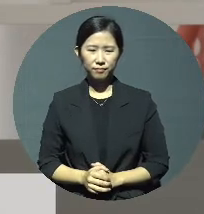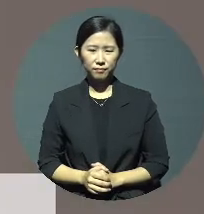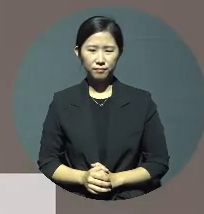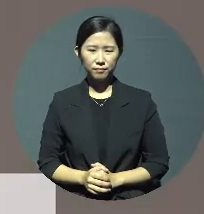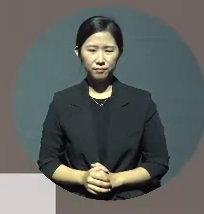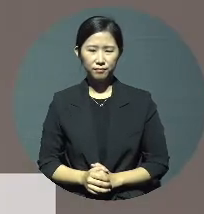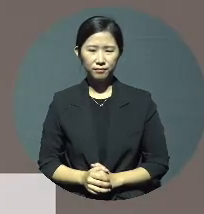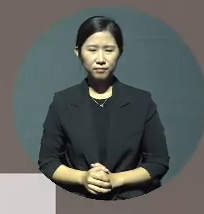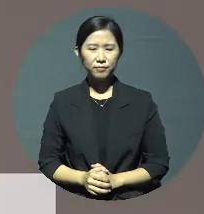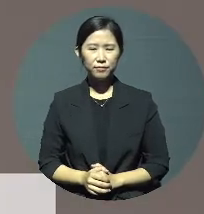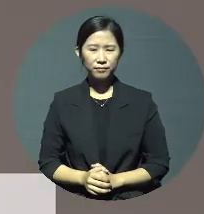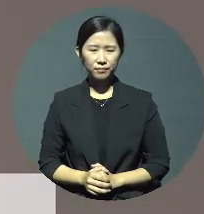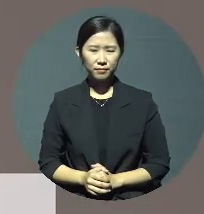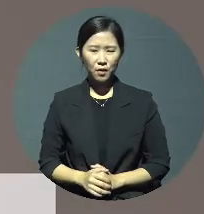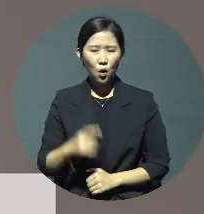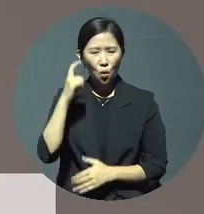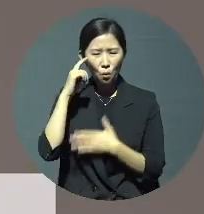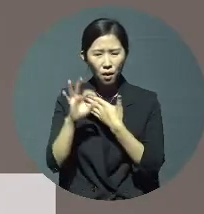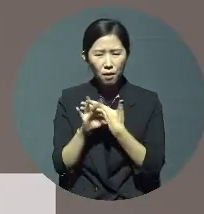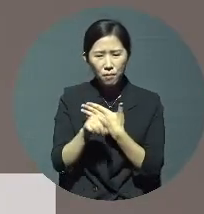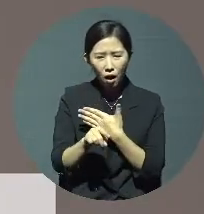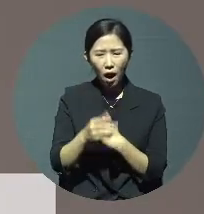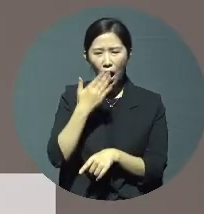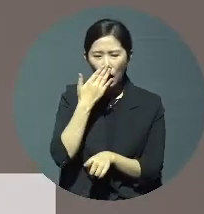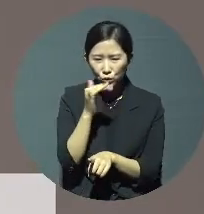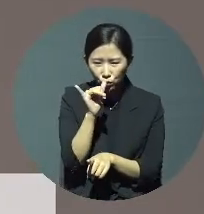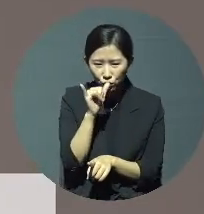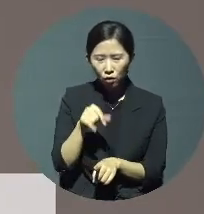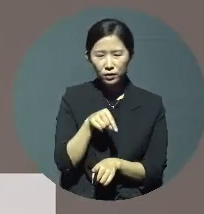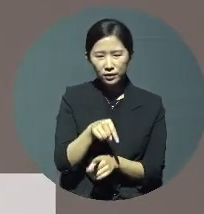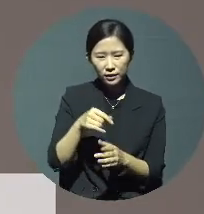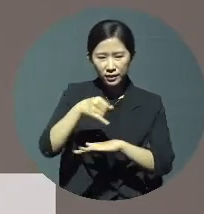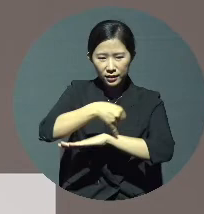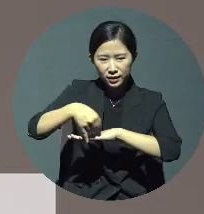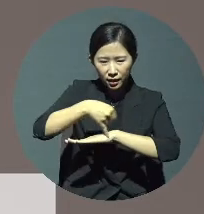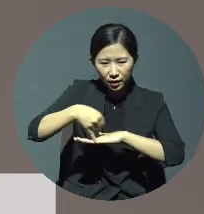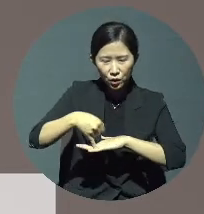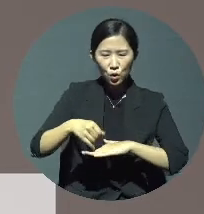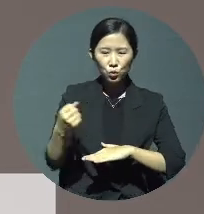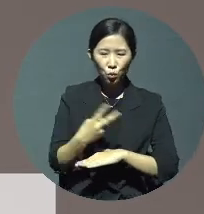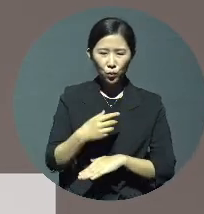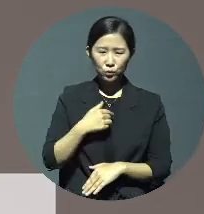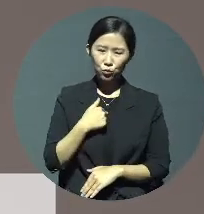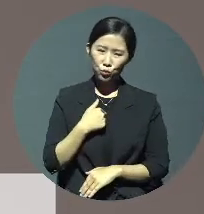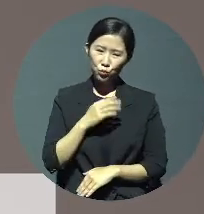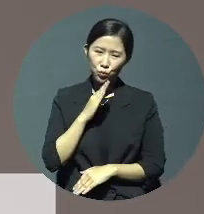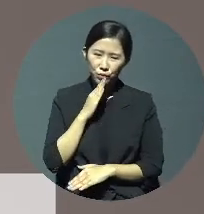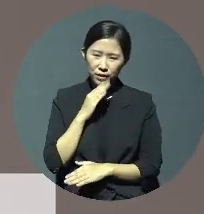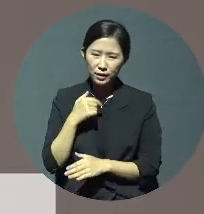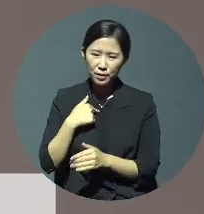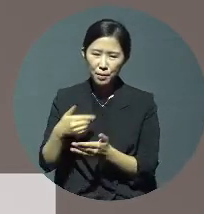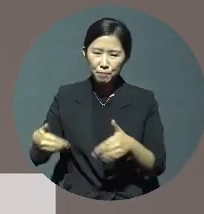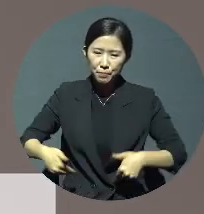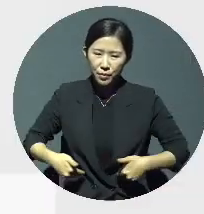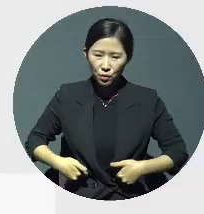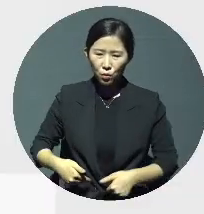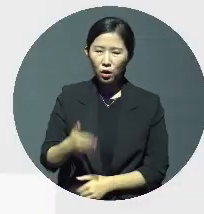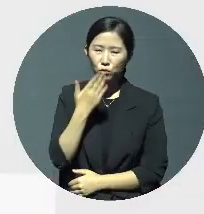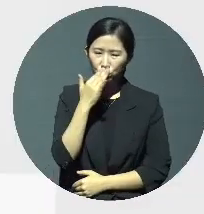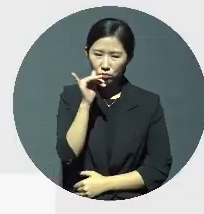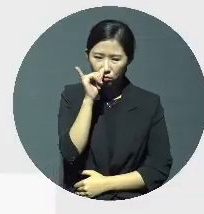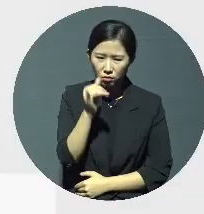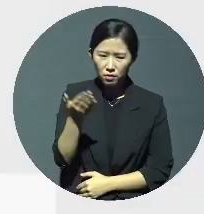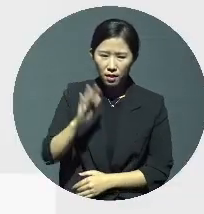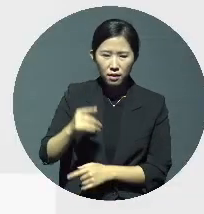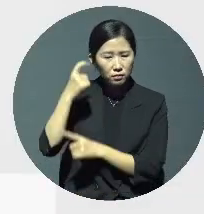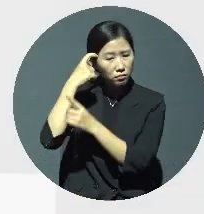carbon footprint of whatever you're producing is much, much smaller. And ultimately, you know, all the apps on our phone, you could argue each one could have a piece of hardware. It would be